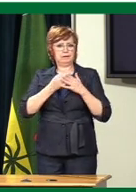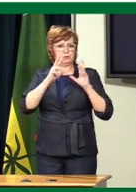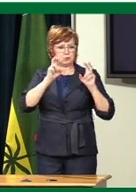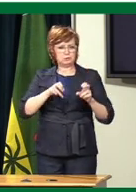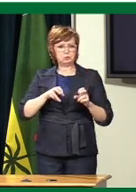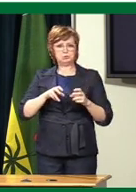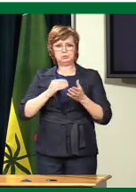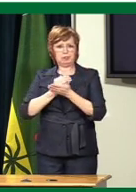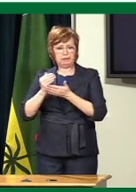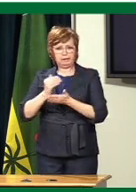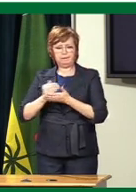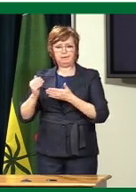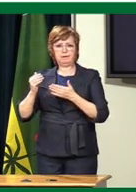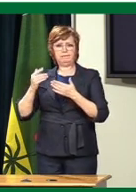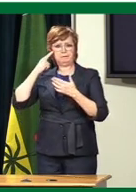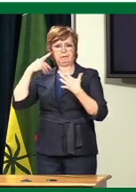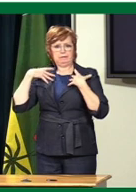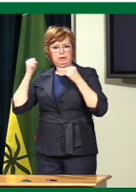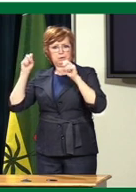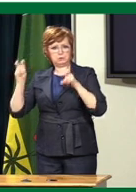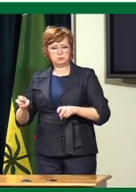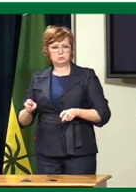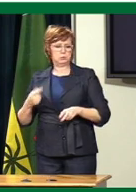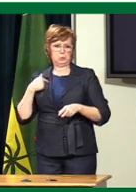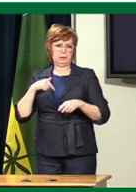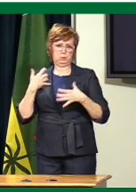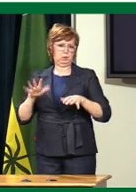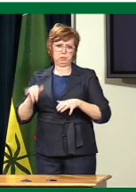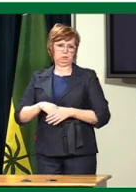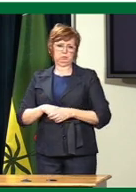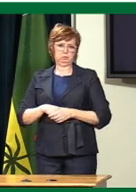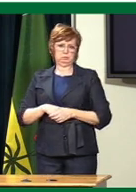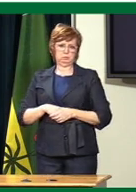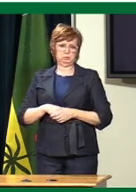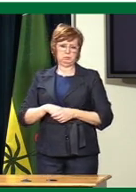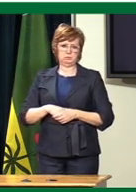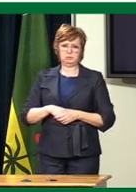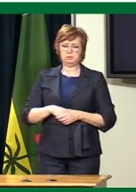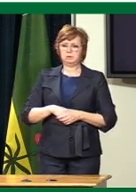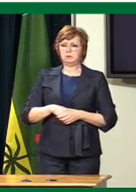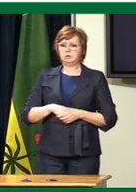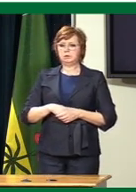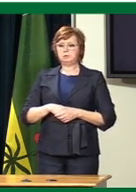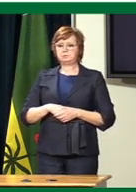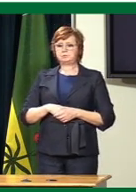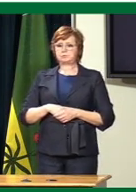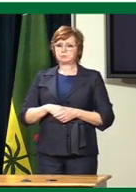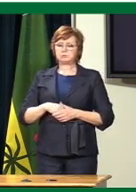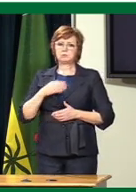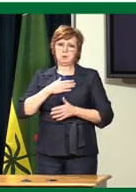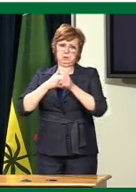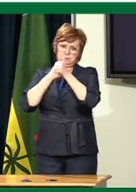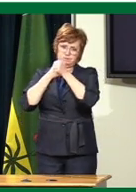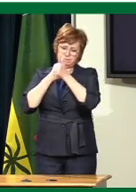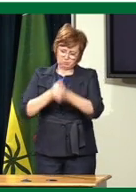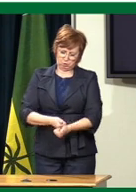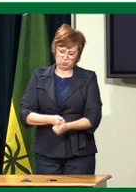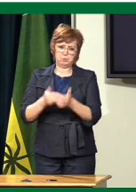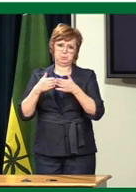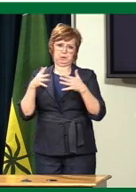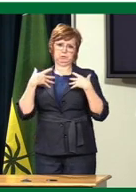want to overrun the health system, we must follow now closely the public health guidelines. And I have said before, and I'll say again, we